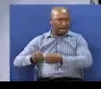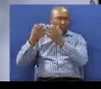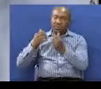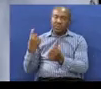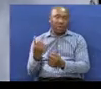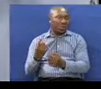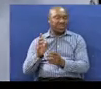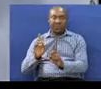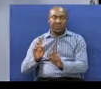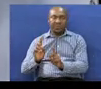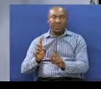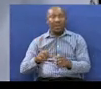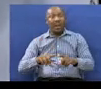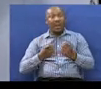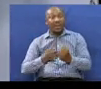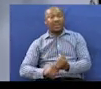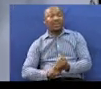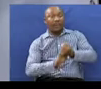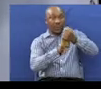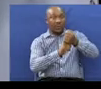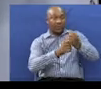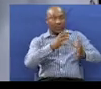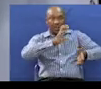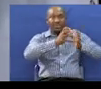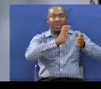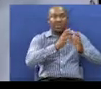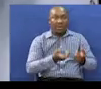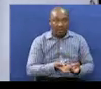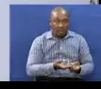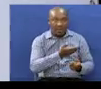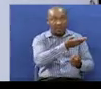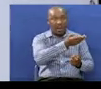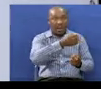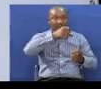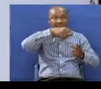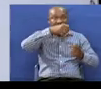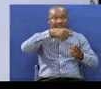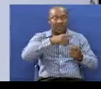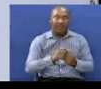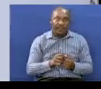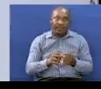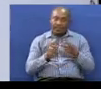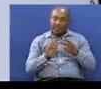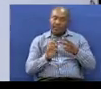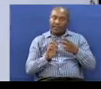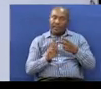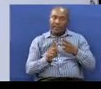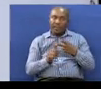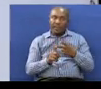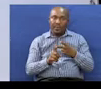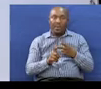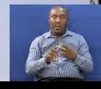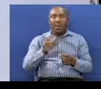supports combustion. Oxygen supports combustion. Number two, oxygen is a